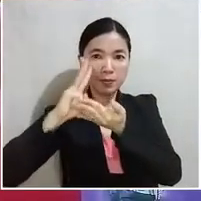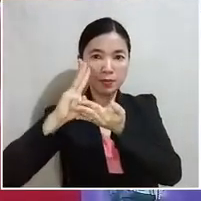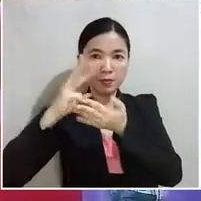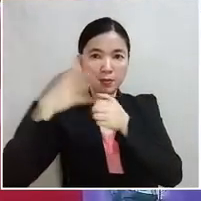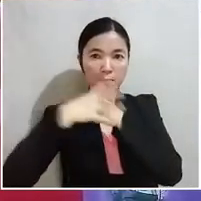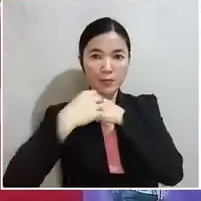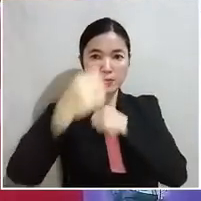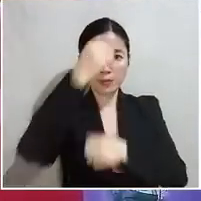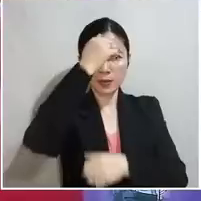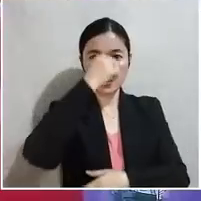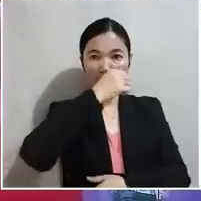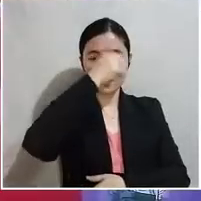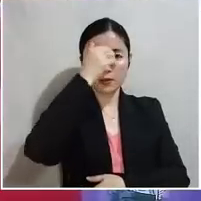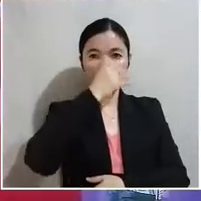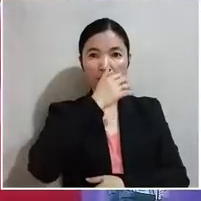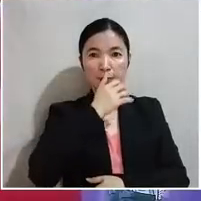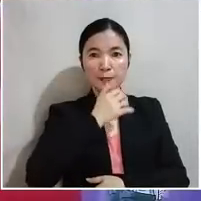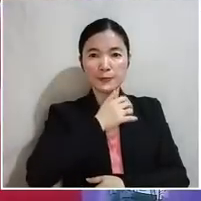Lord.